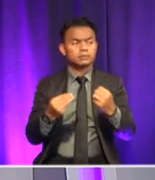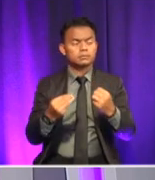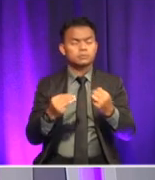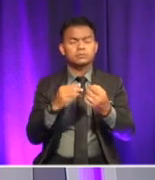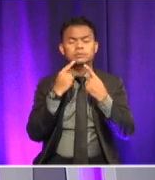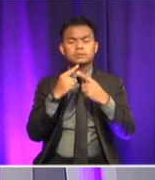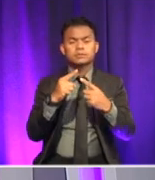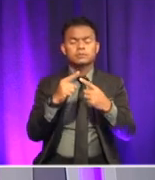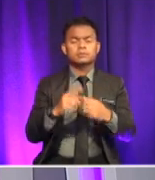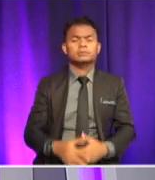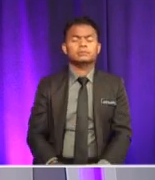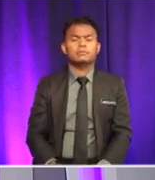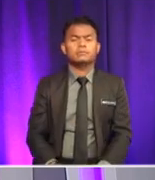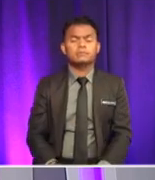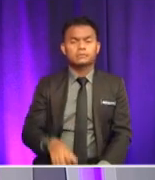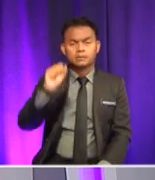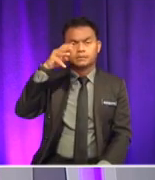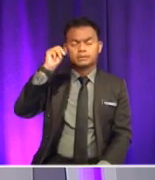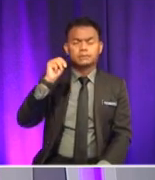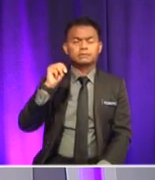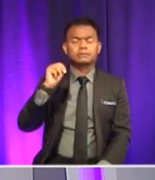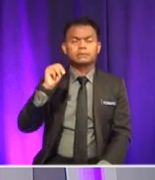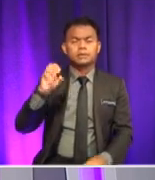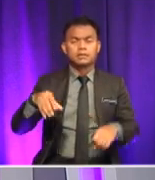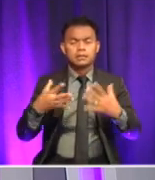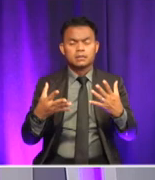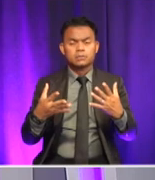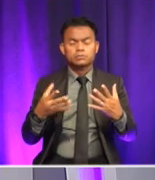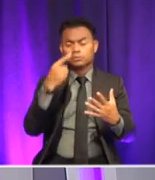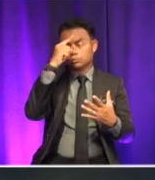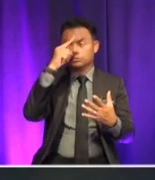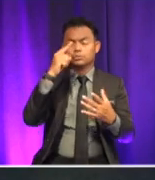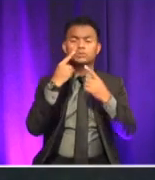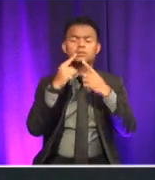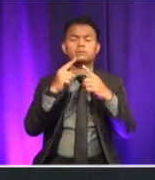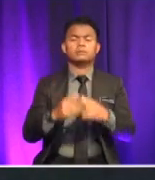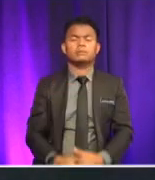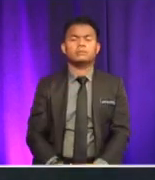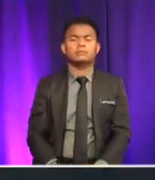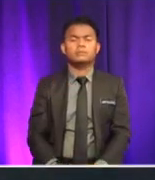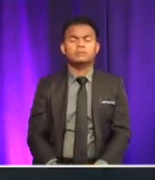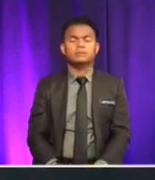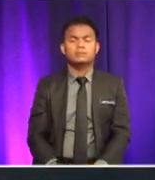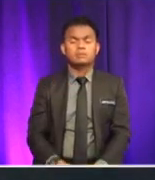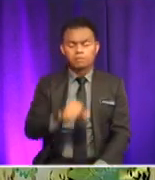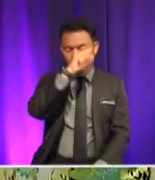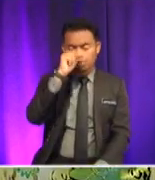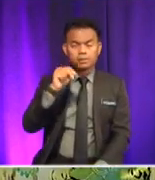question be? Like, would they ask, state all the three themes, or how would it be like? Sometimes the question can come out.